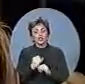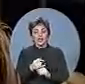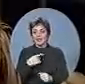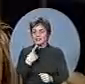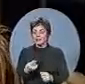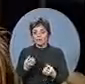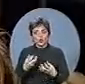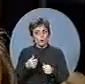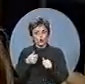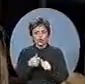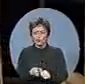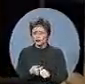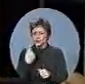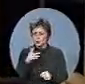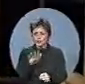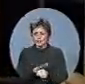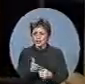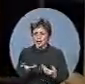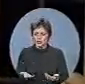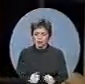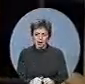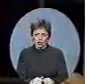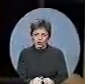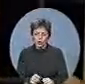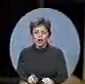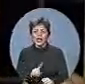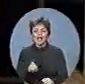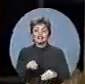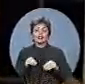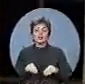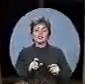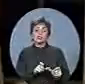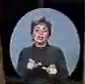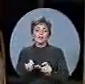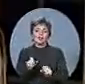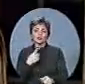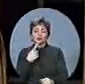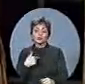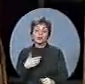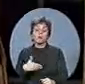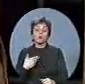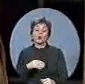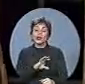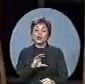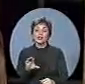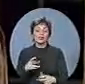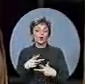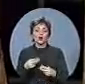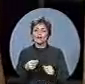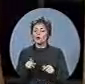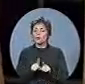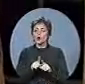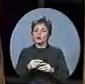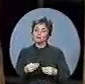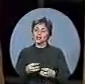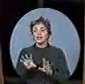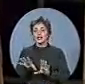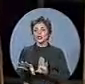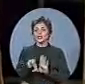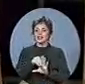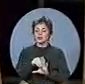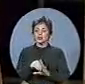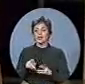over to Afghan officials. Will the Minister of Defense tell us why Canada refuses to do like